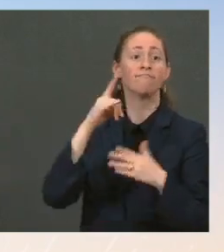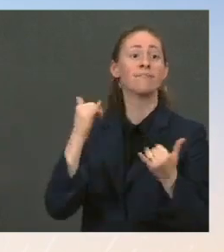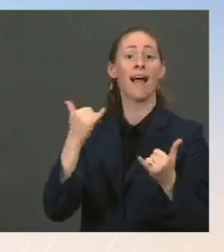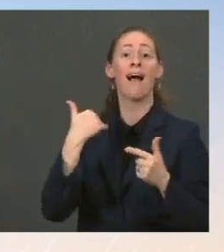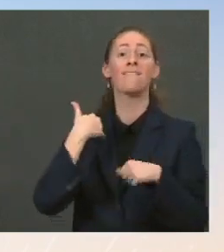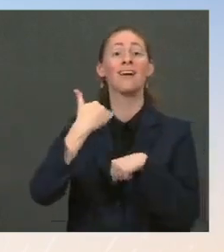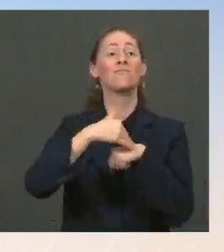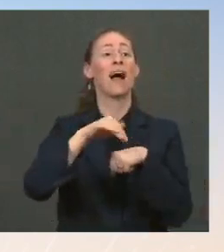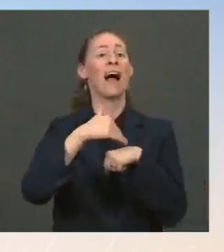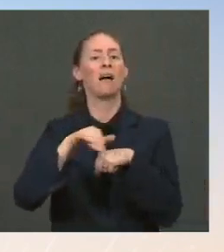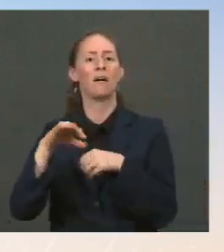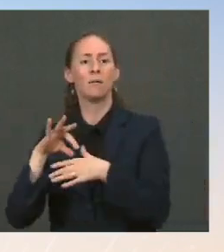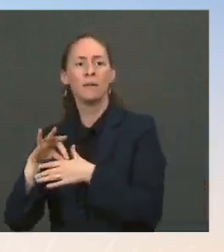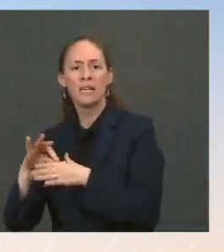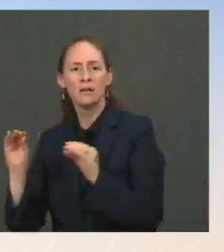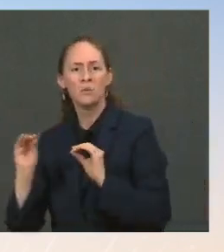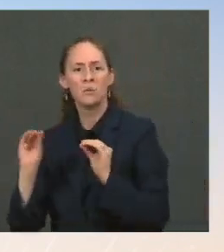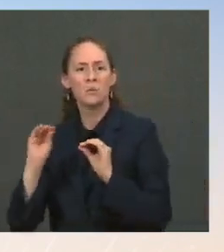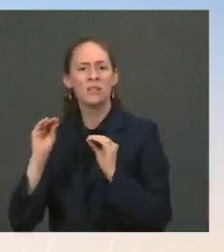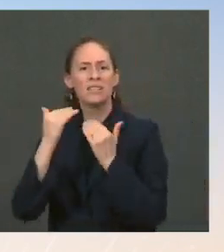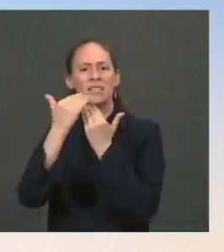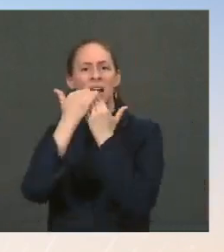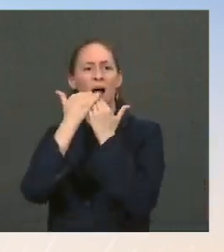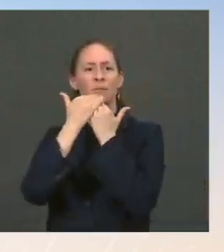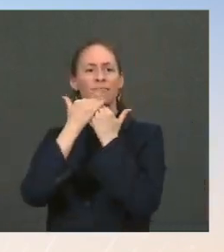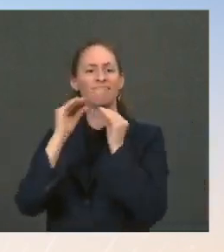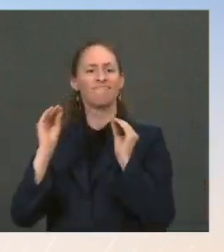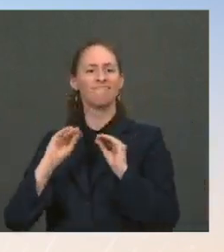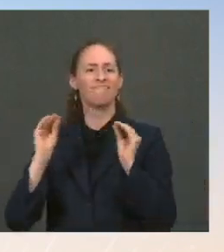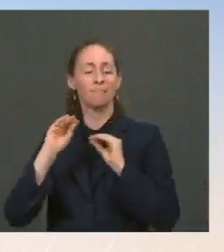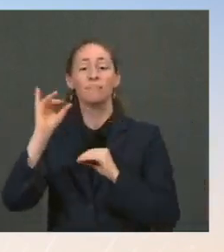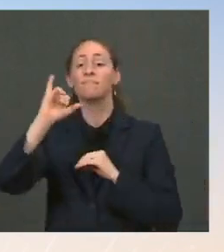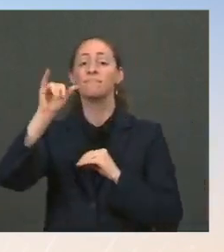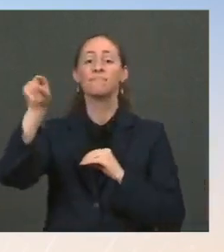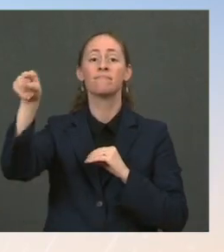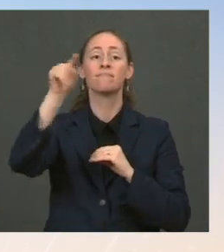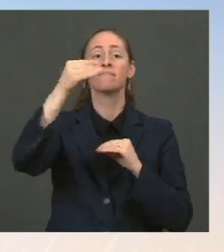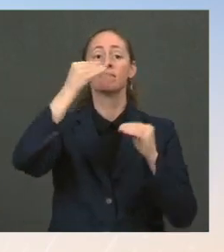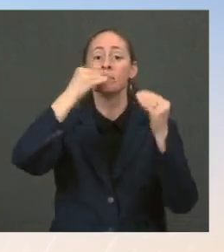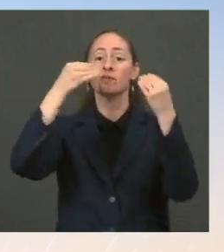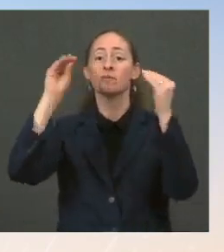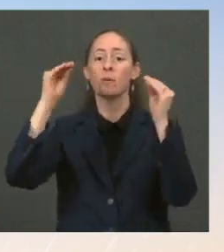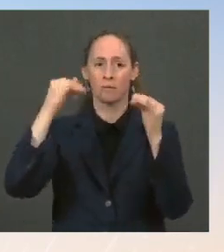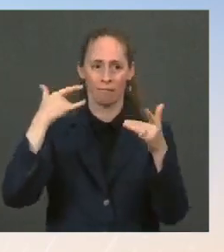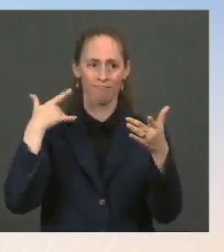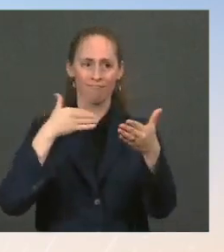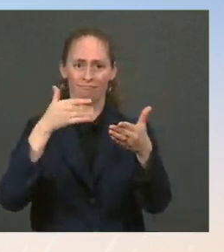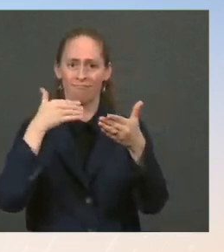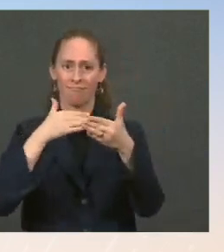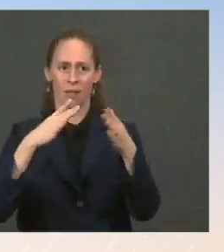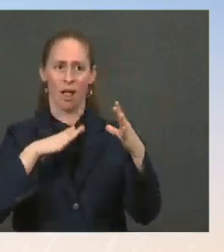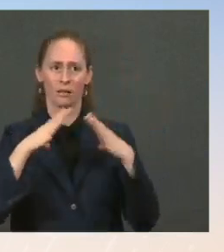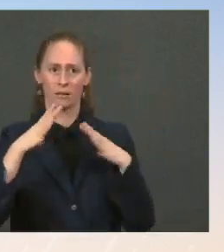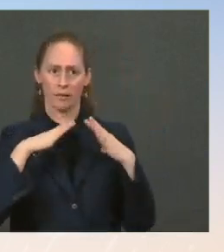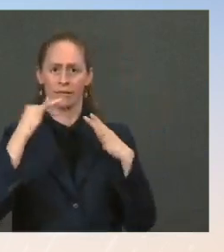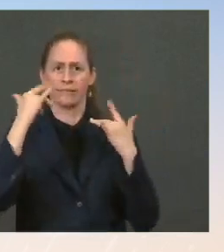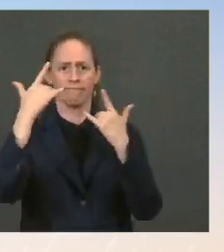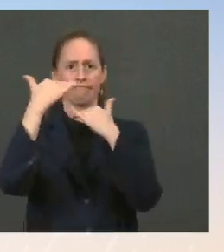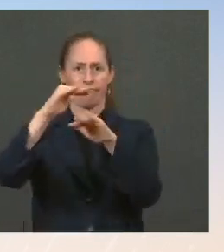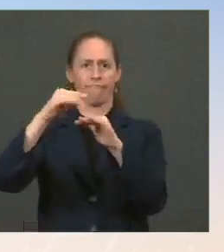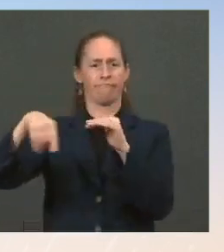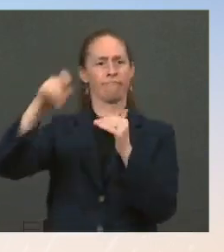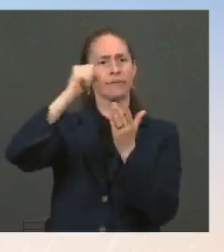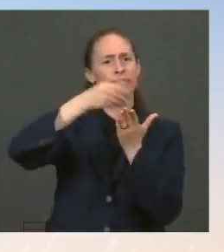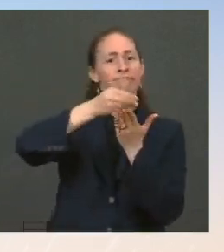sandwiches, for example. And grocery stores ahead of the holidays are limiting the amount of food that you can